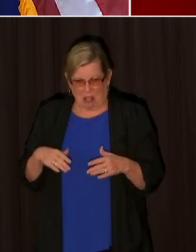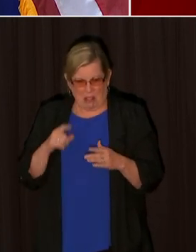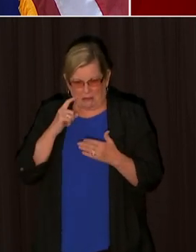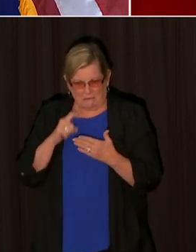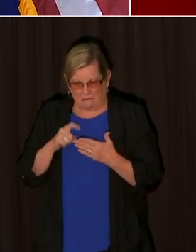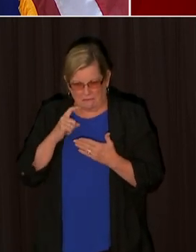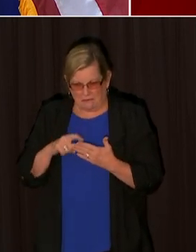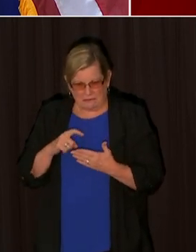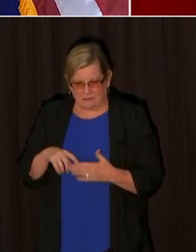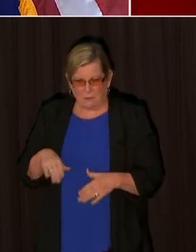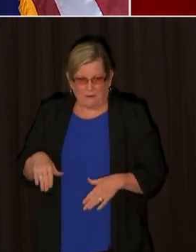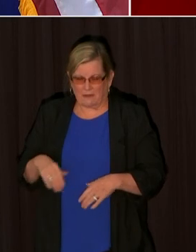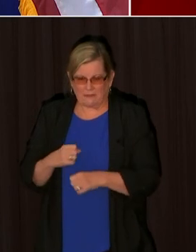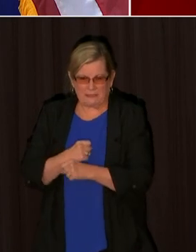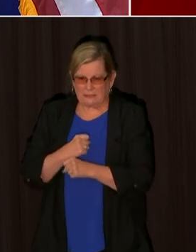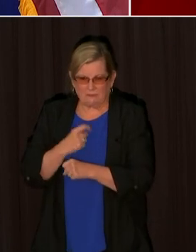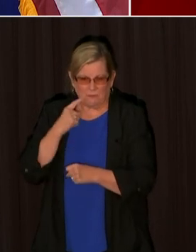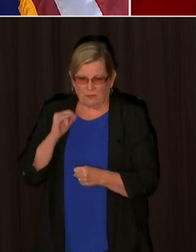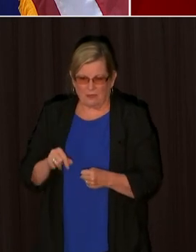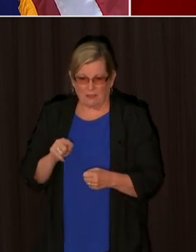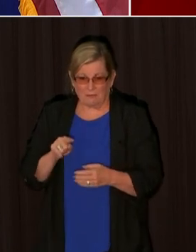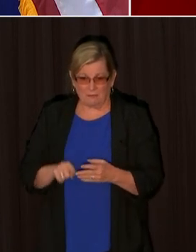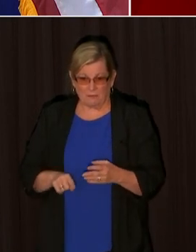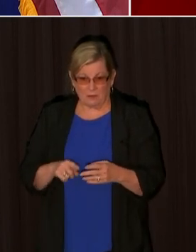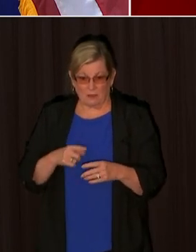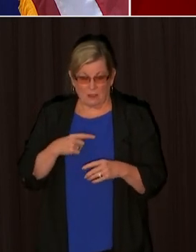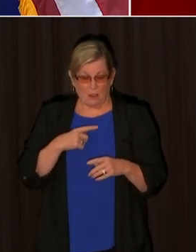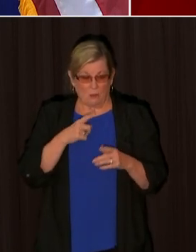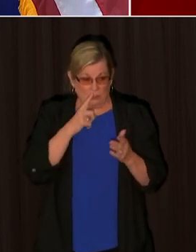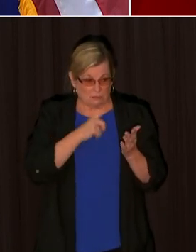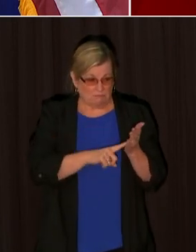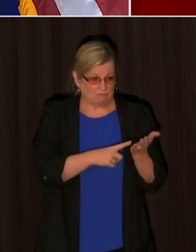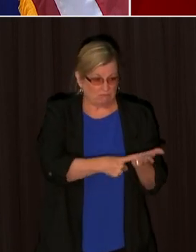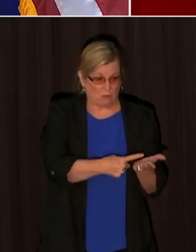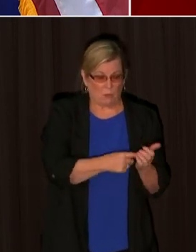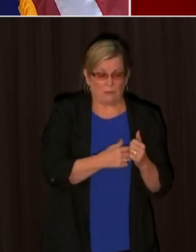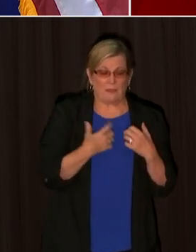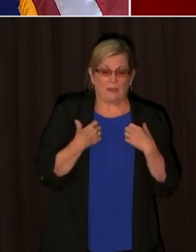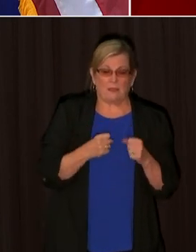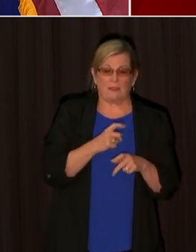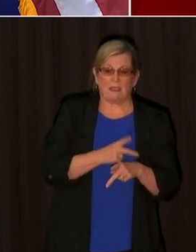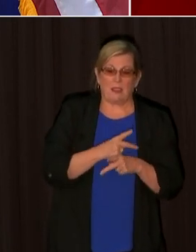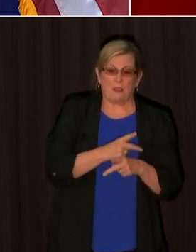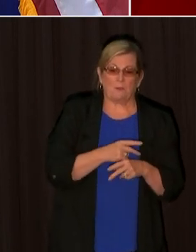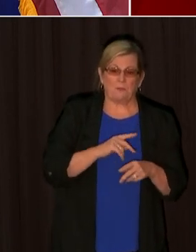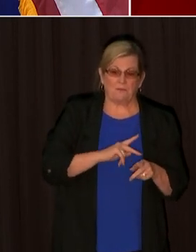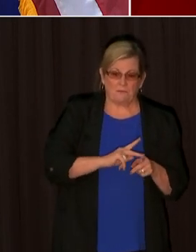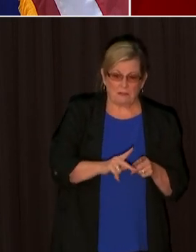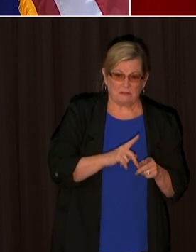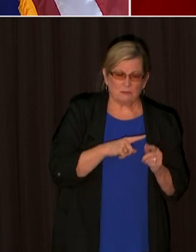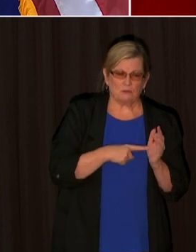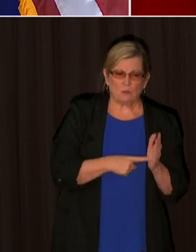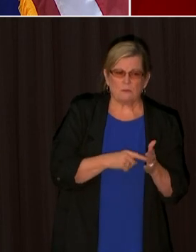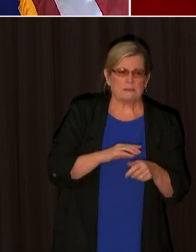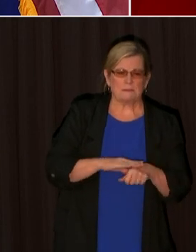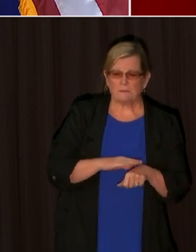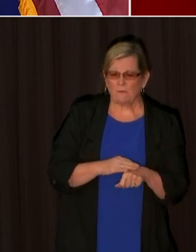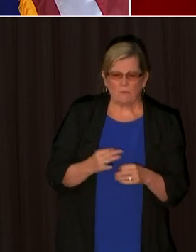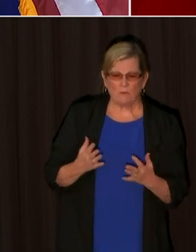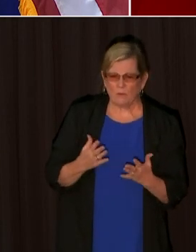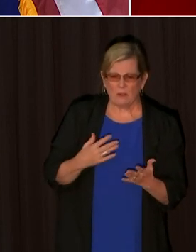professionals last week, is I am beginning to see some early signs that we are seeing individuals diagnosed